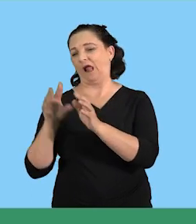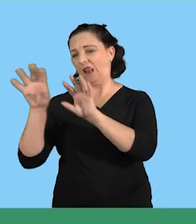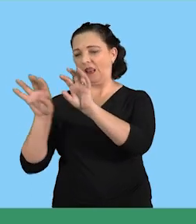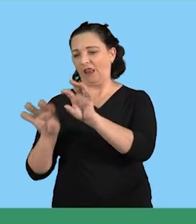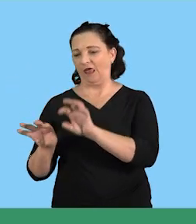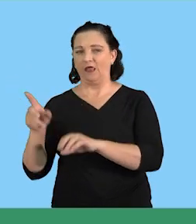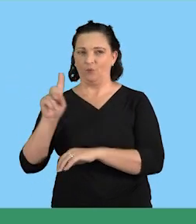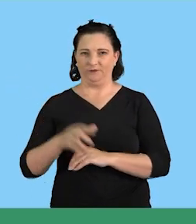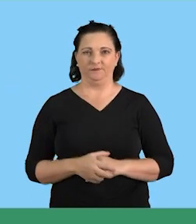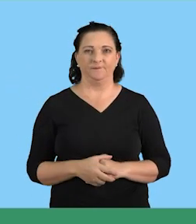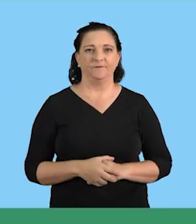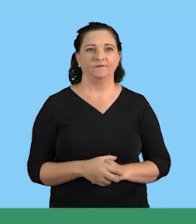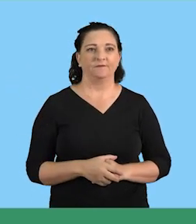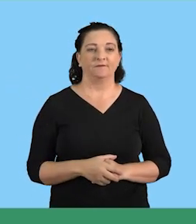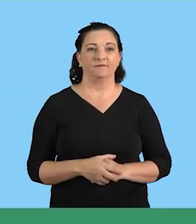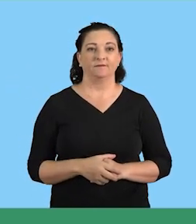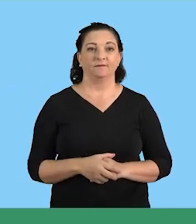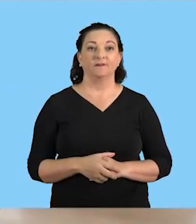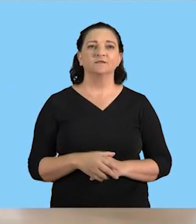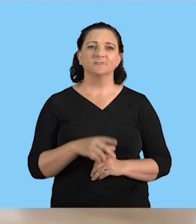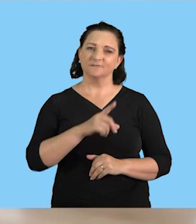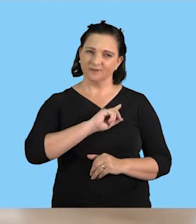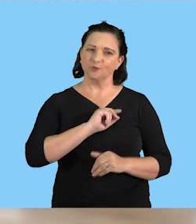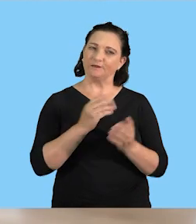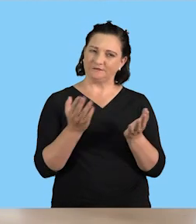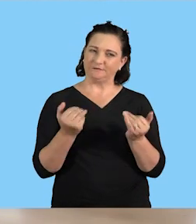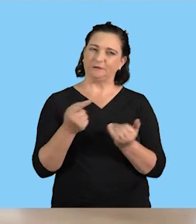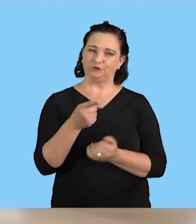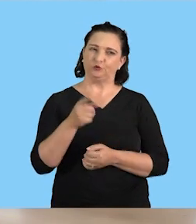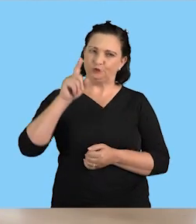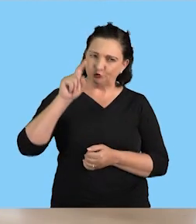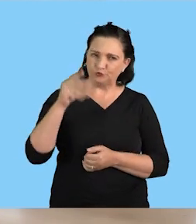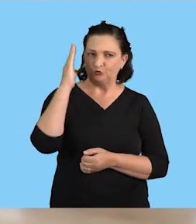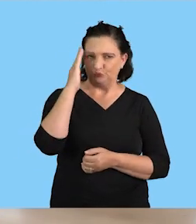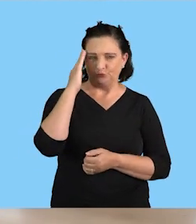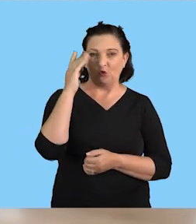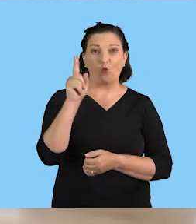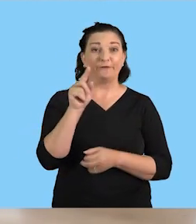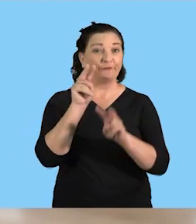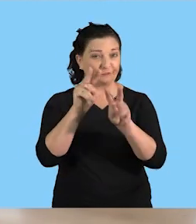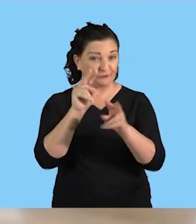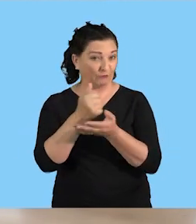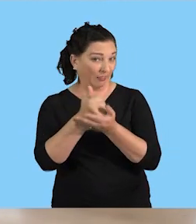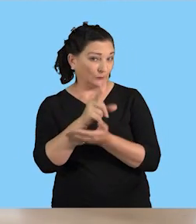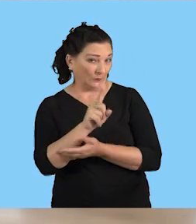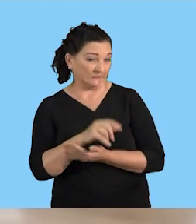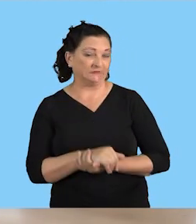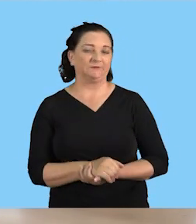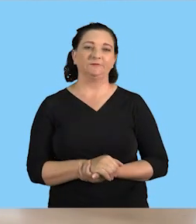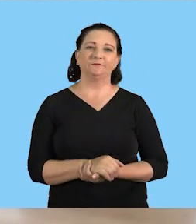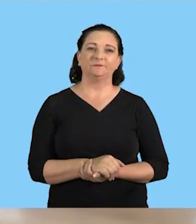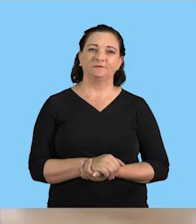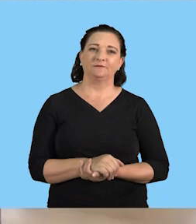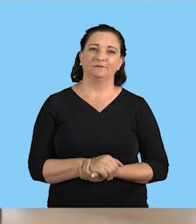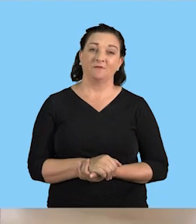layout of a presentation. So this is what is expected of you. You should know what a visual aid is. As you